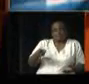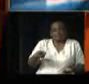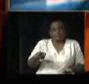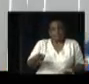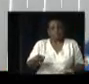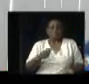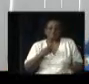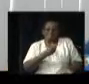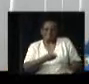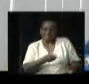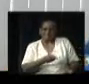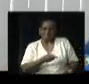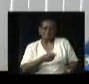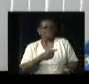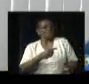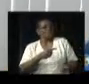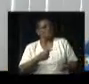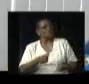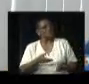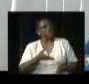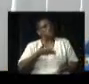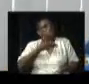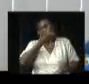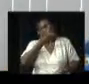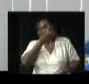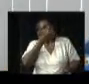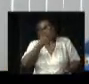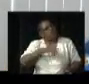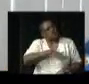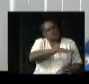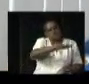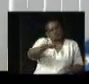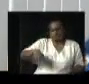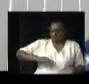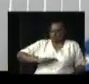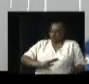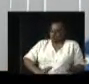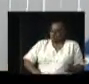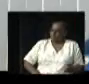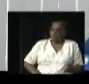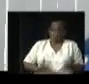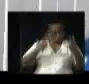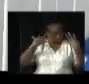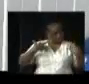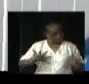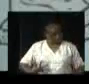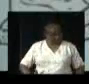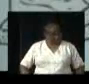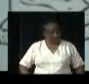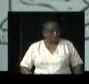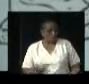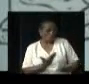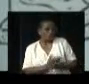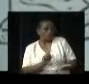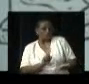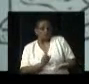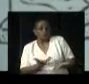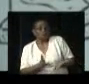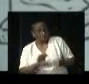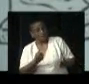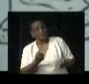Stichting Lobby. The director of Stichting Lobby also indicates that adolescent pregnancy not only results in physical